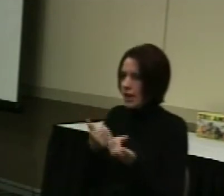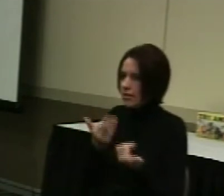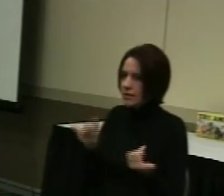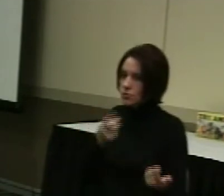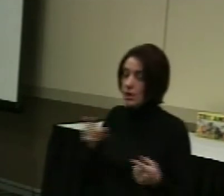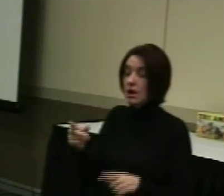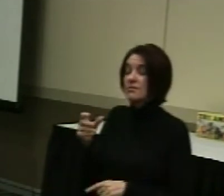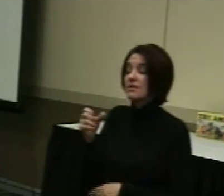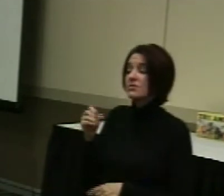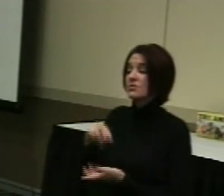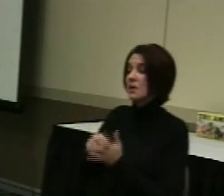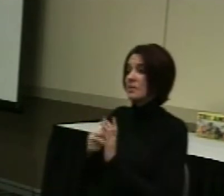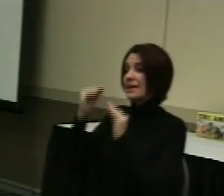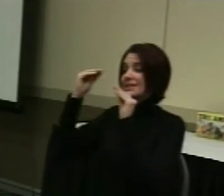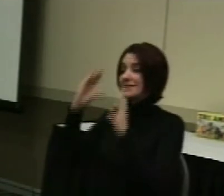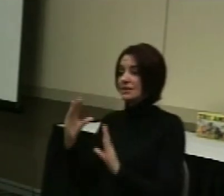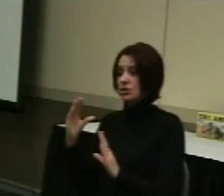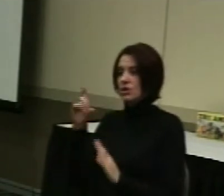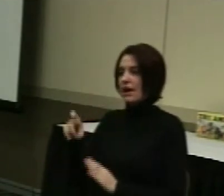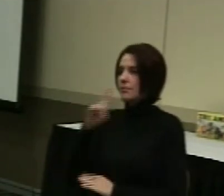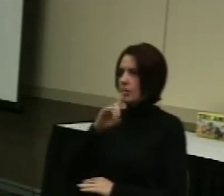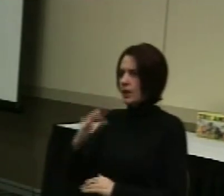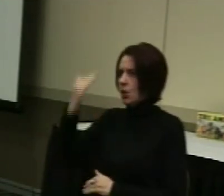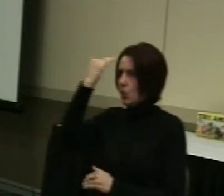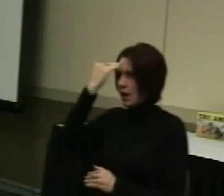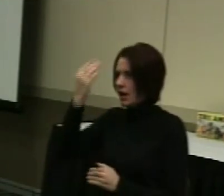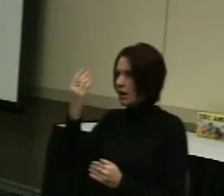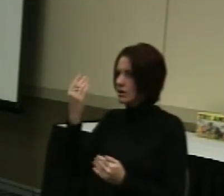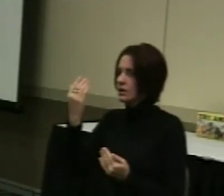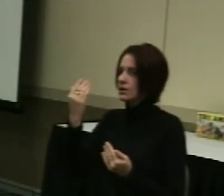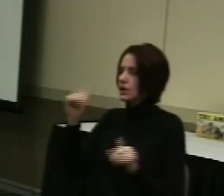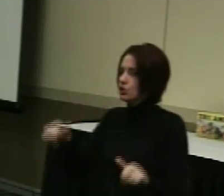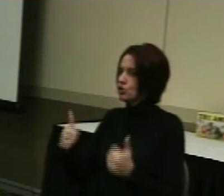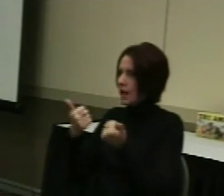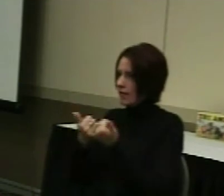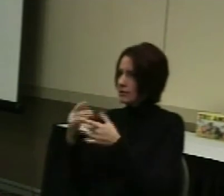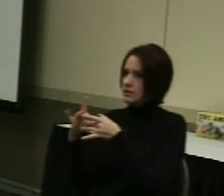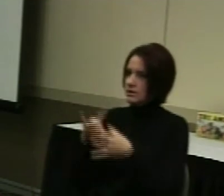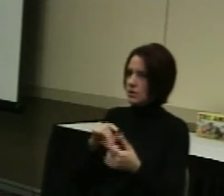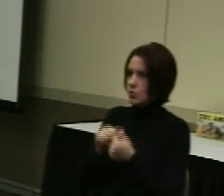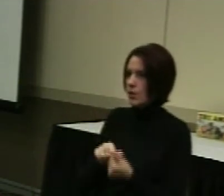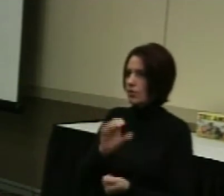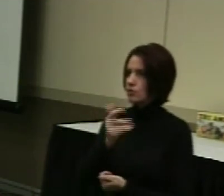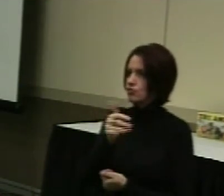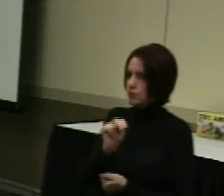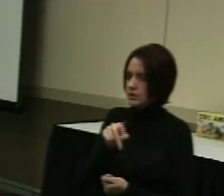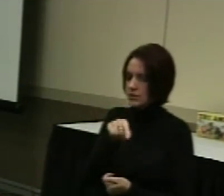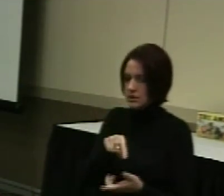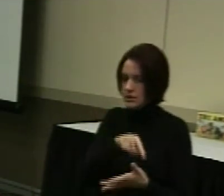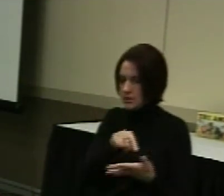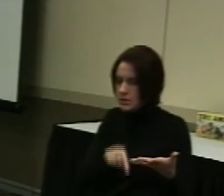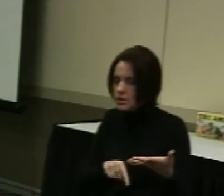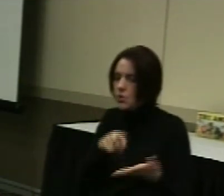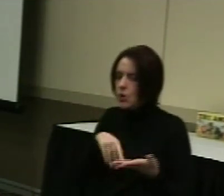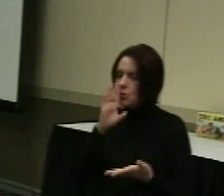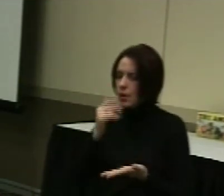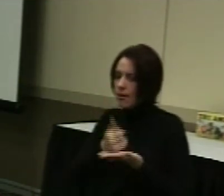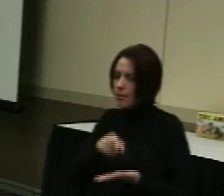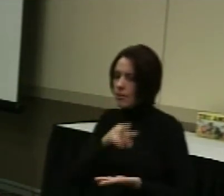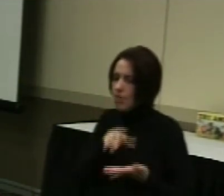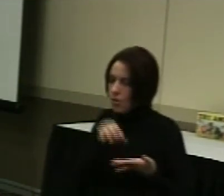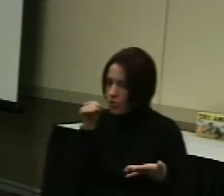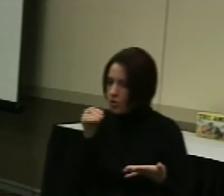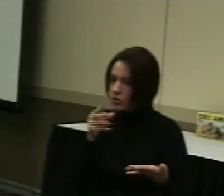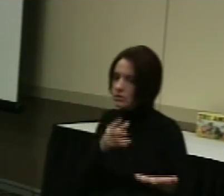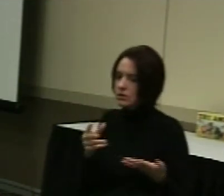will have to be so aware of all the challenges relative to what is it that would help this child learn, and